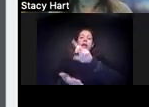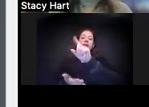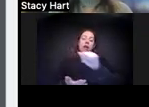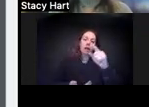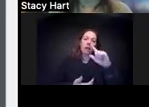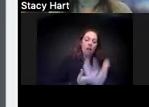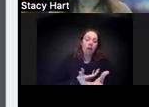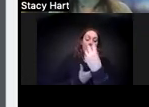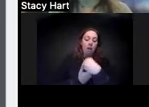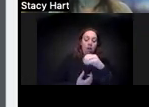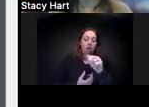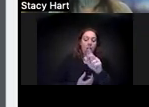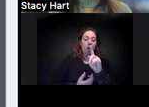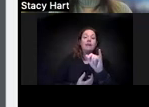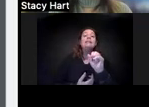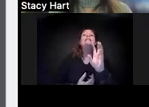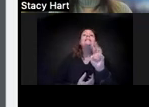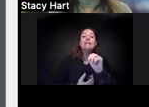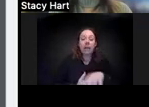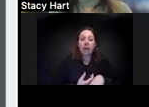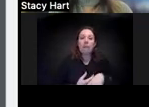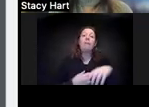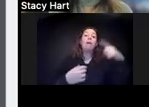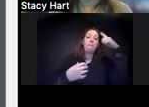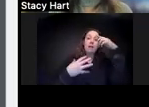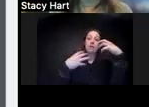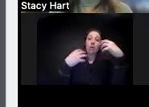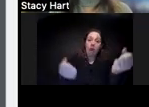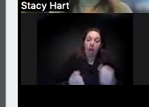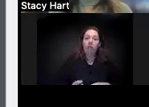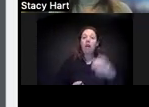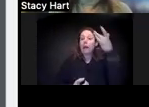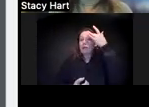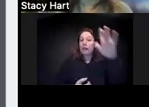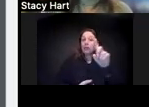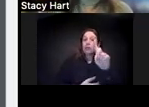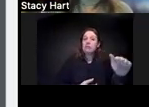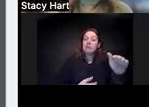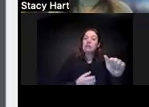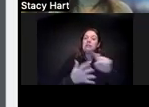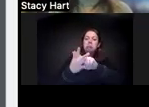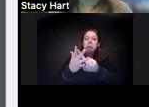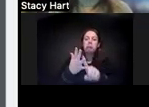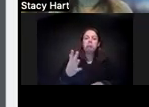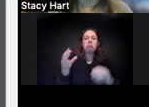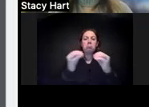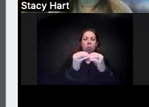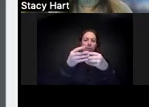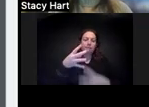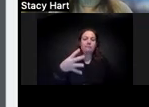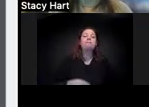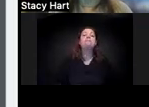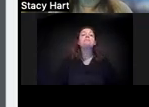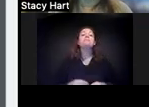depression, mental health, intellectual disabilities, and many more. Second, a person is a person with